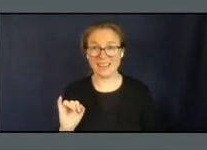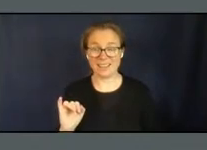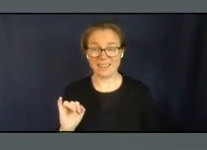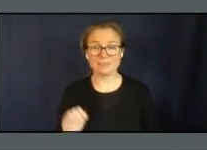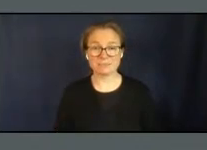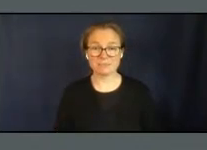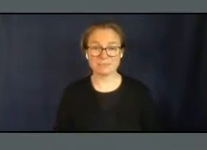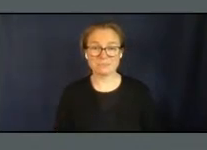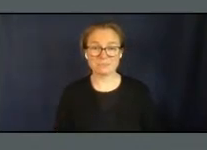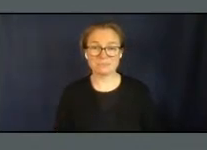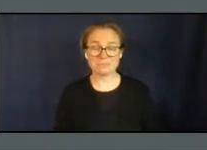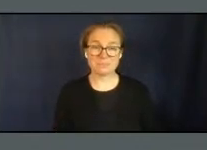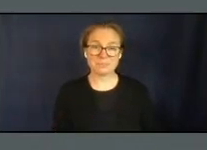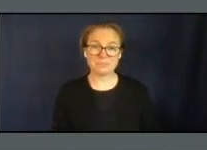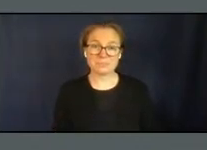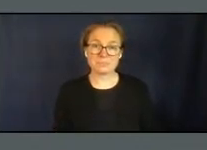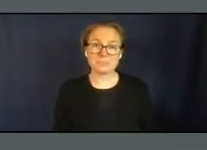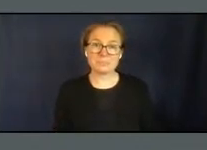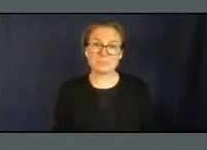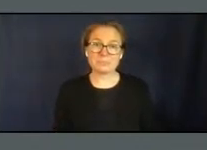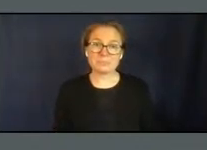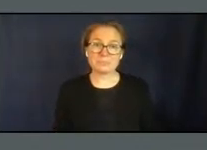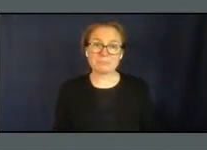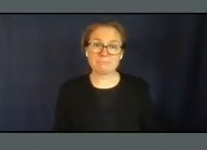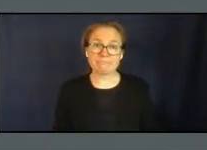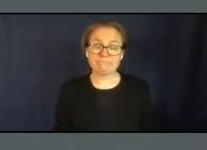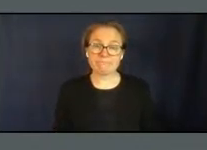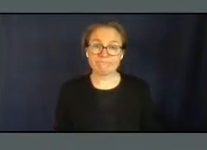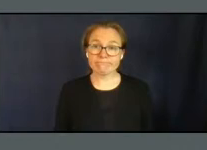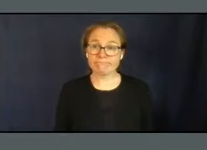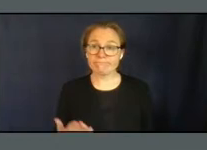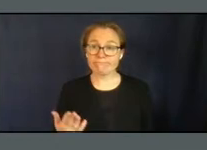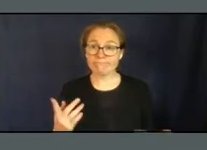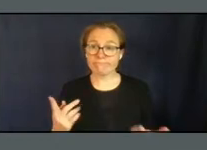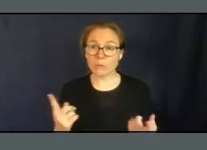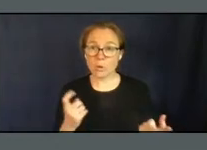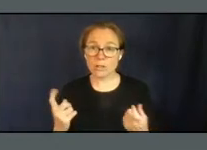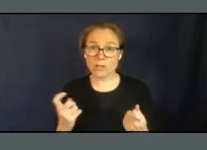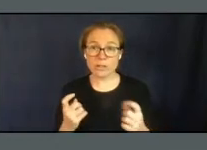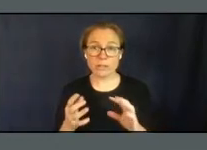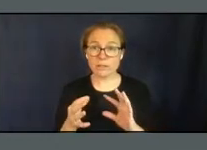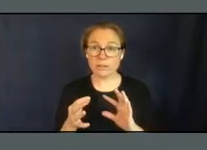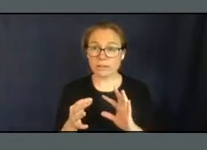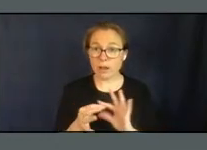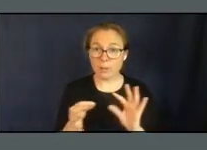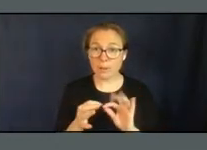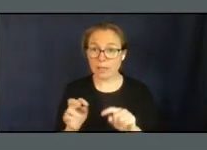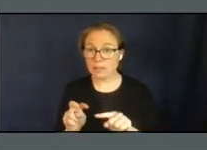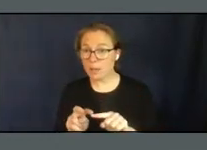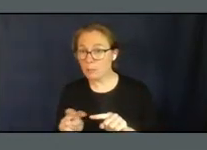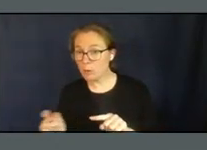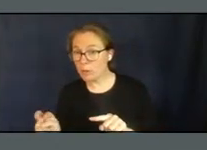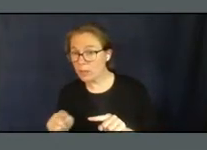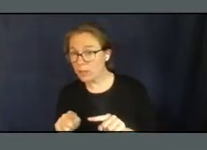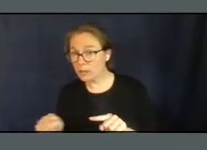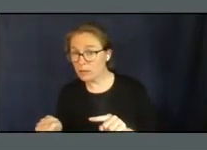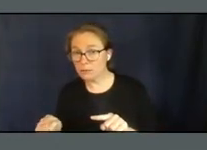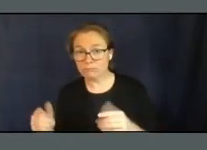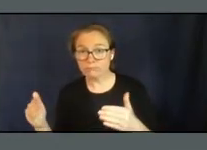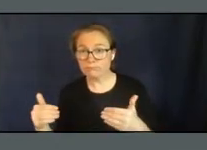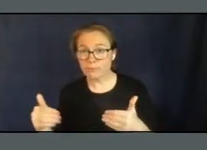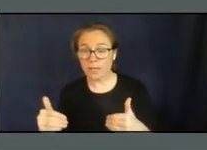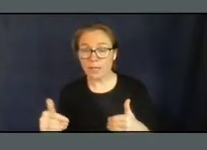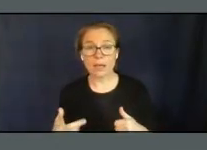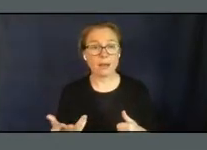Waiting to see any questions or comments in the chat, I will say I applaud the hiring